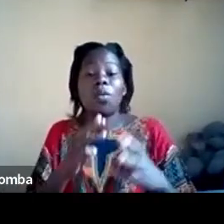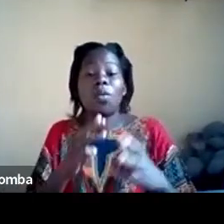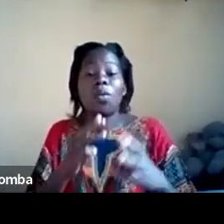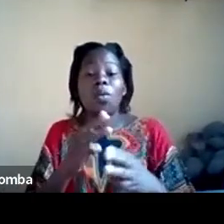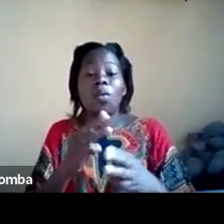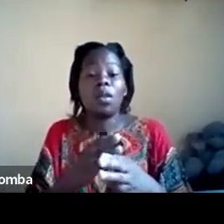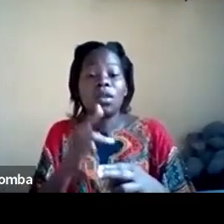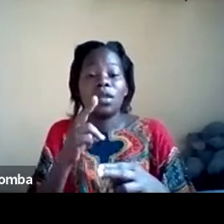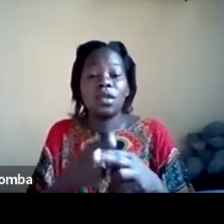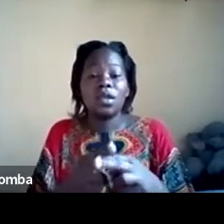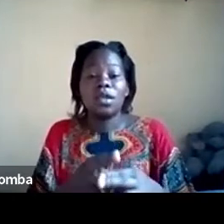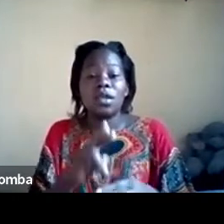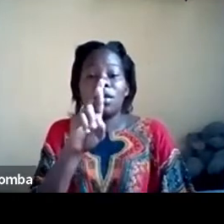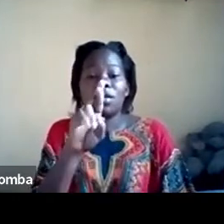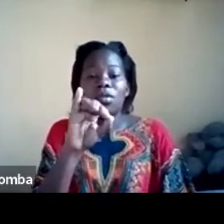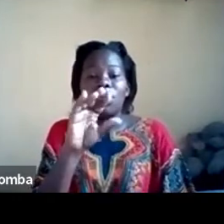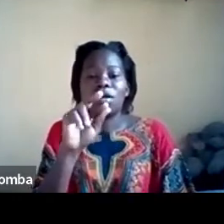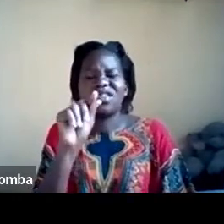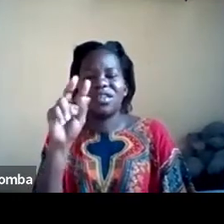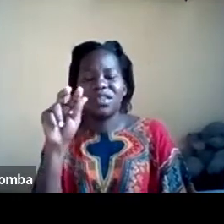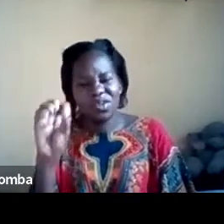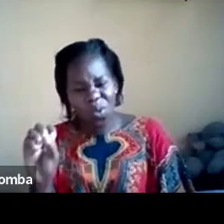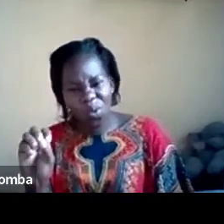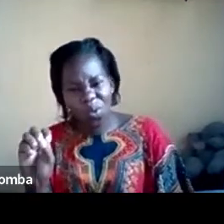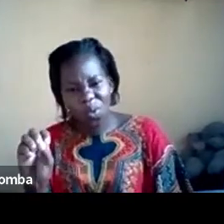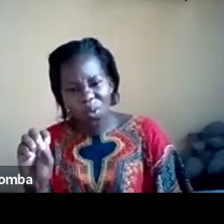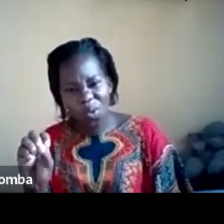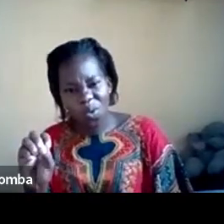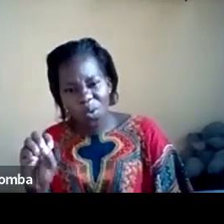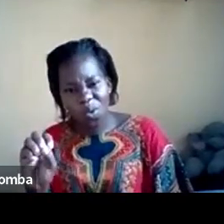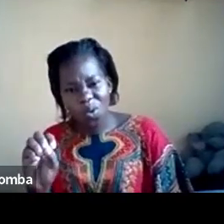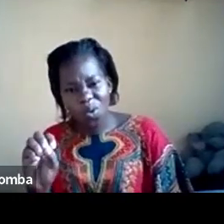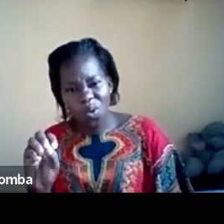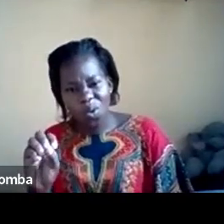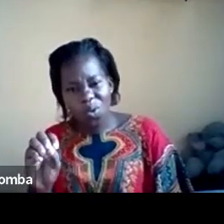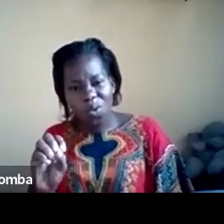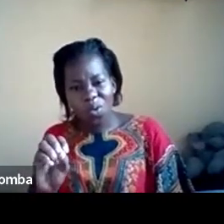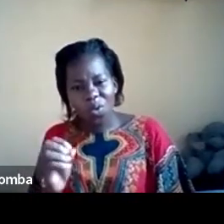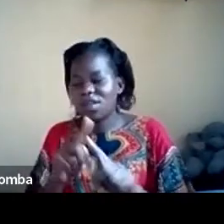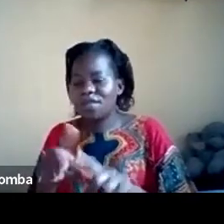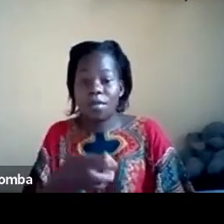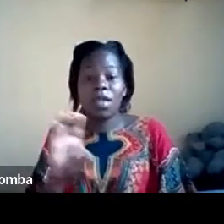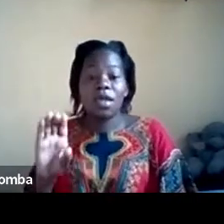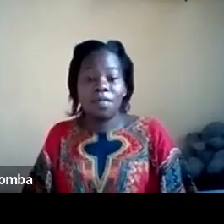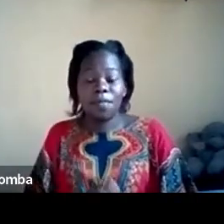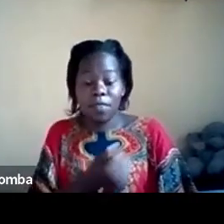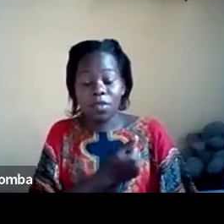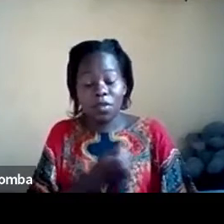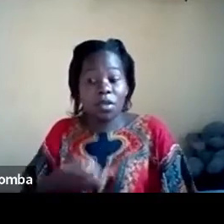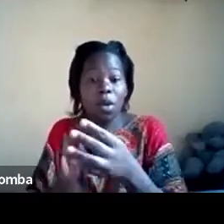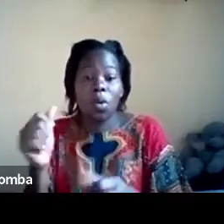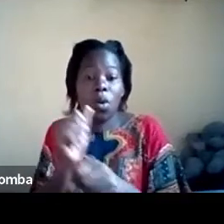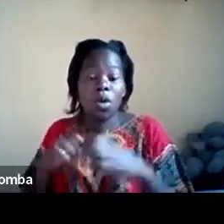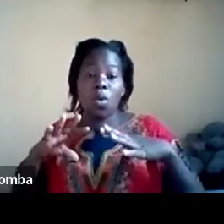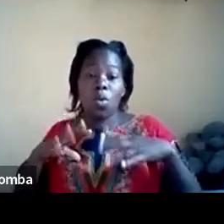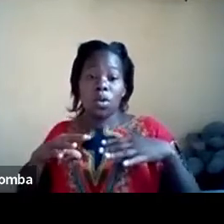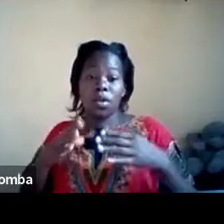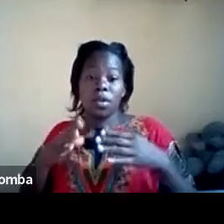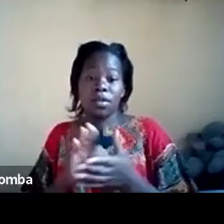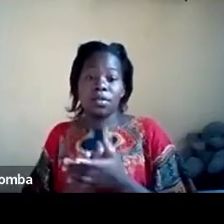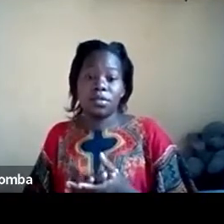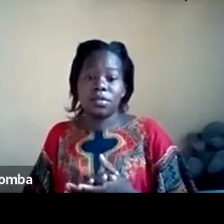Rio Tinto, you have BHP. She was offered an opportunity to work in the holidays, and she impressed